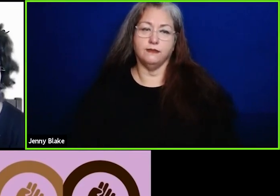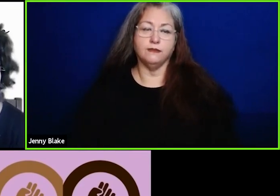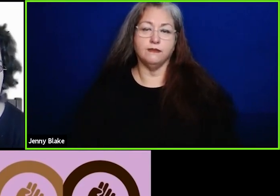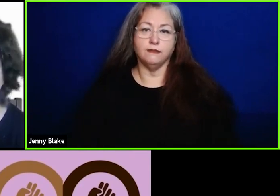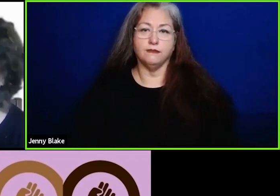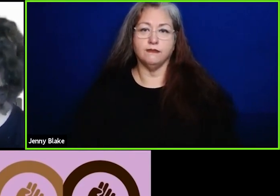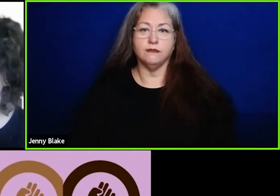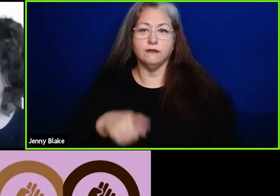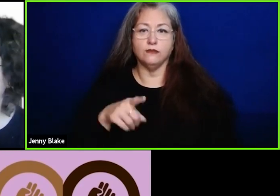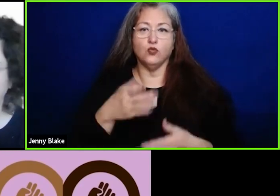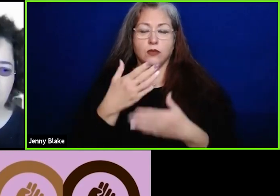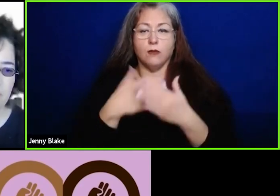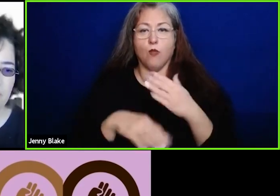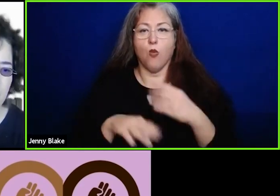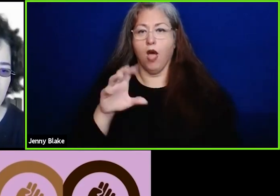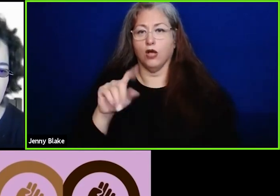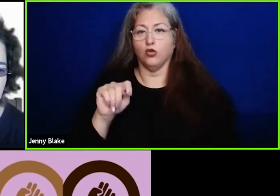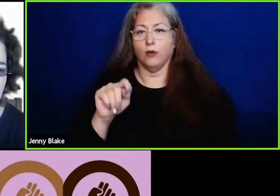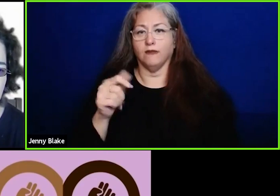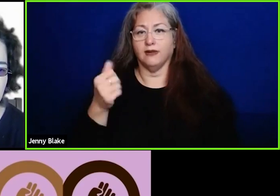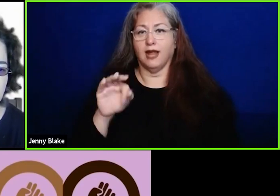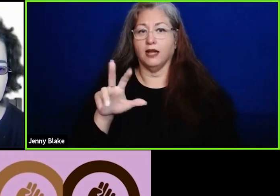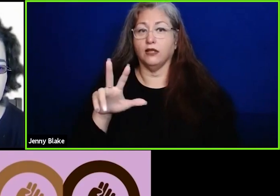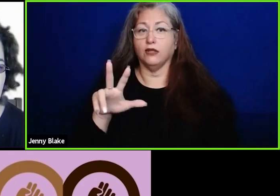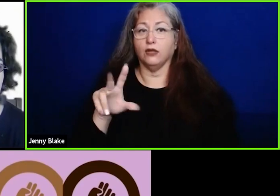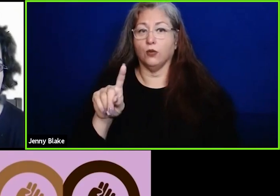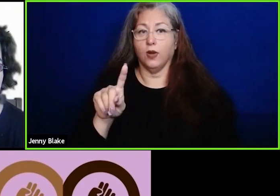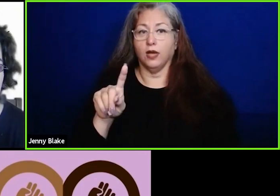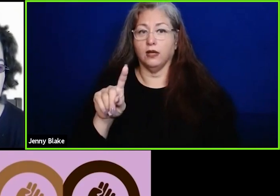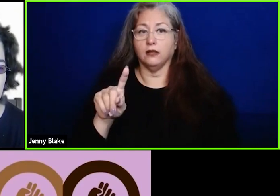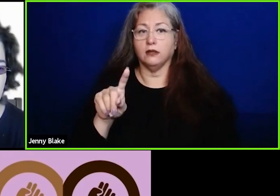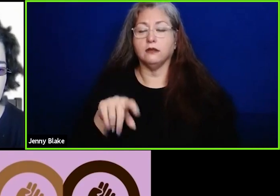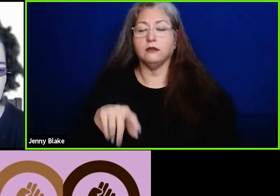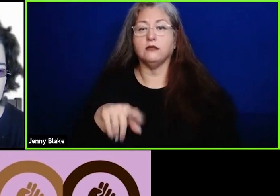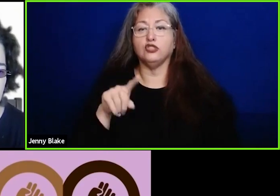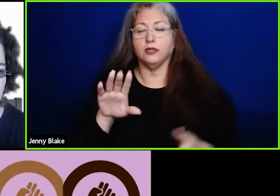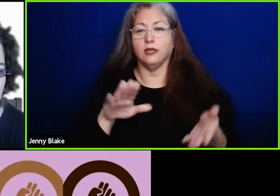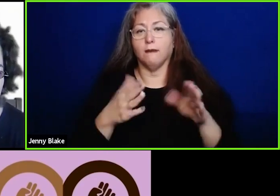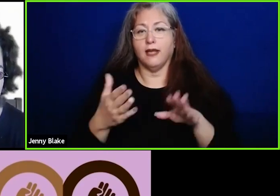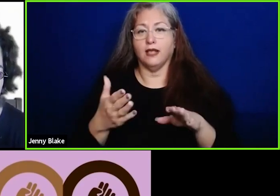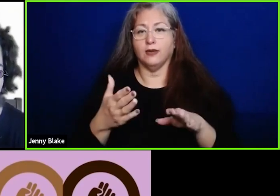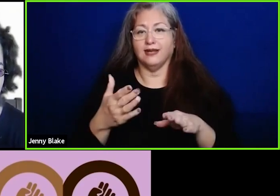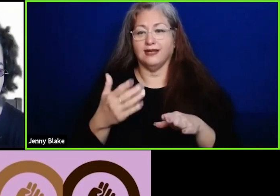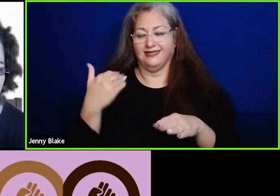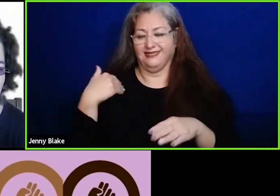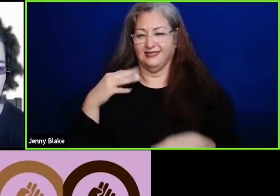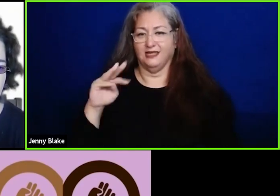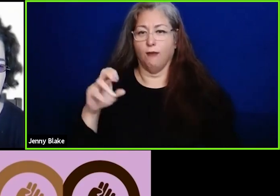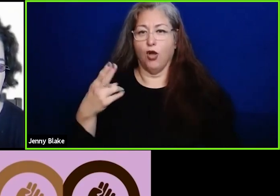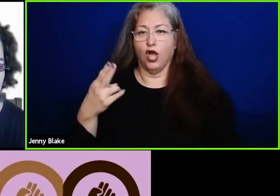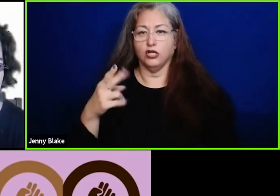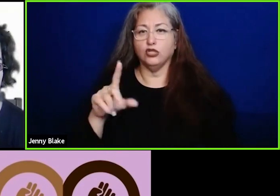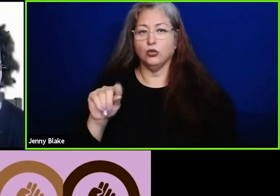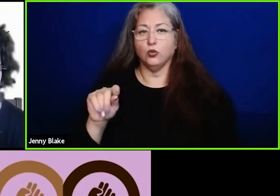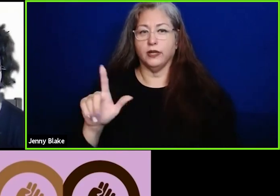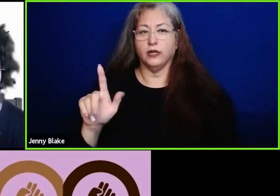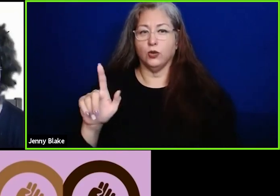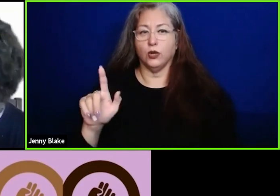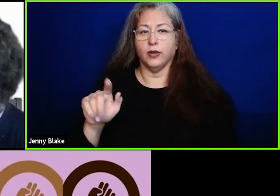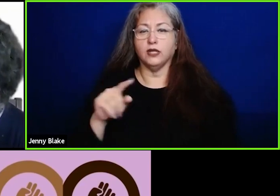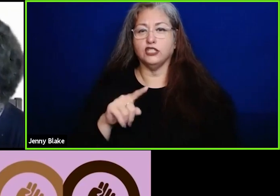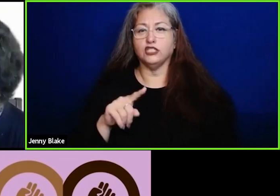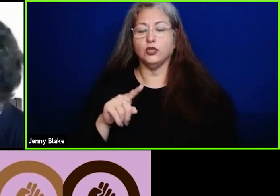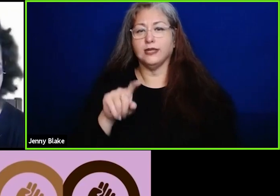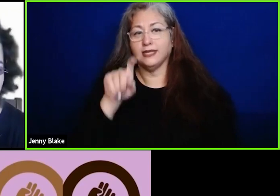she died. She was born in October of 1931. And she passed away this March in 2021. She was an